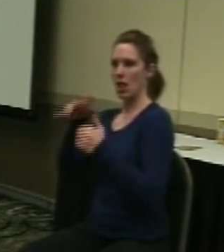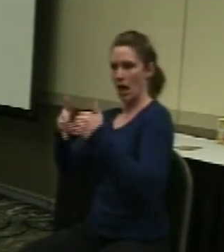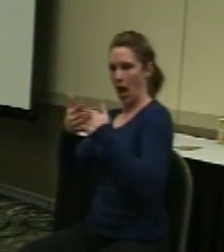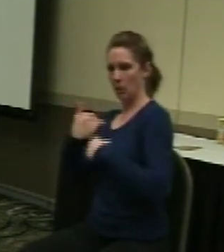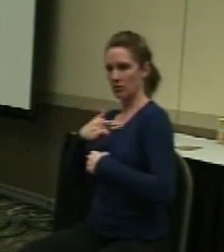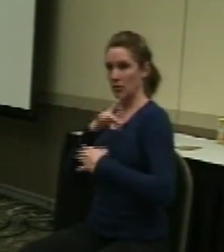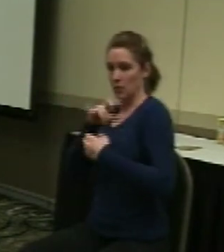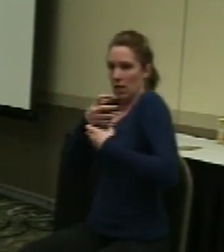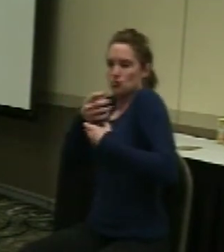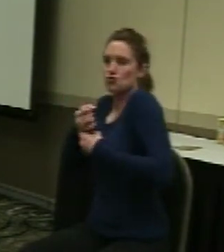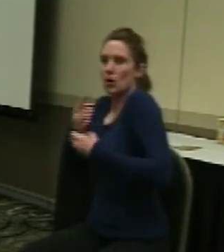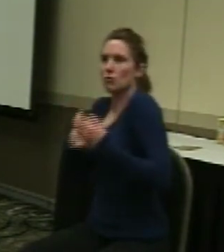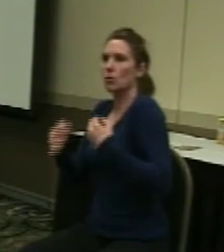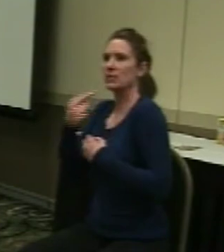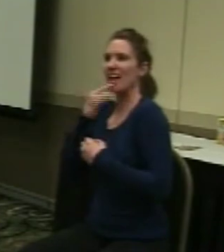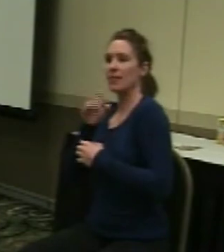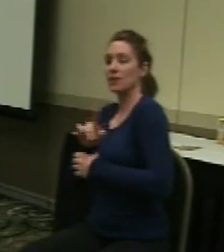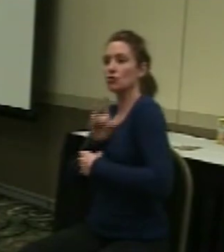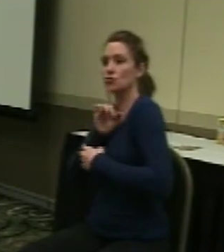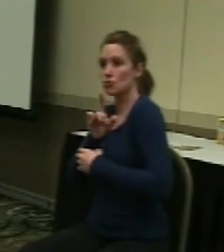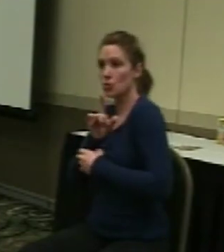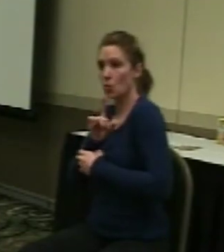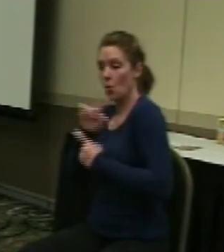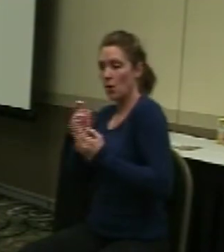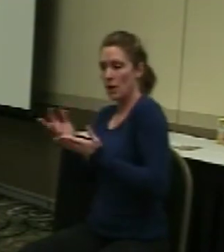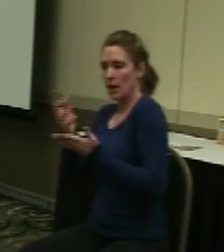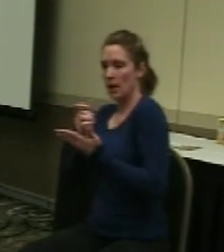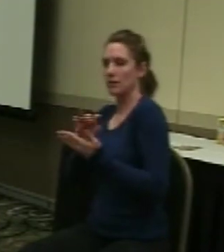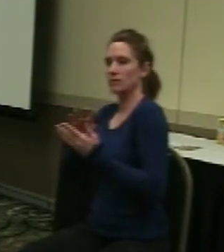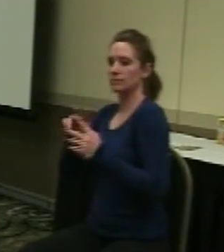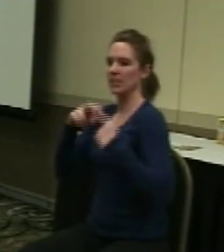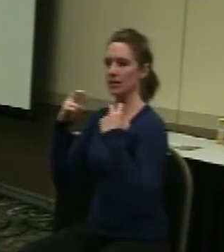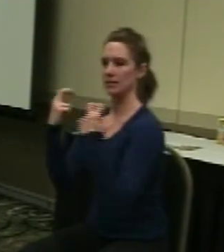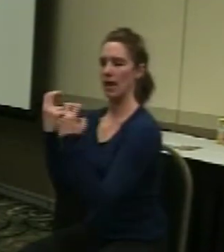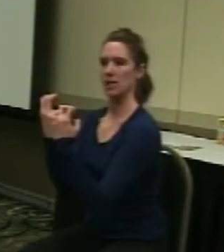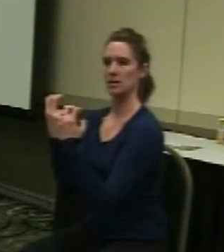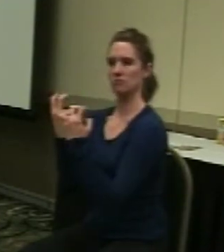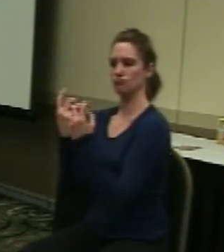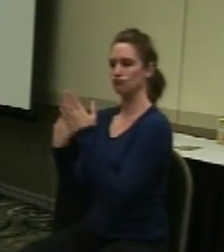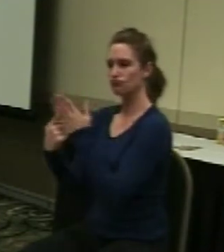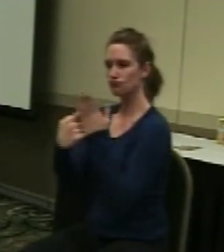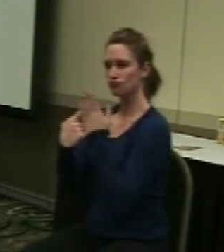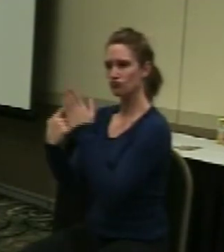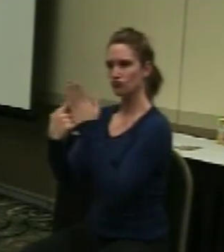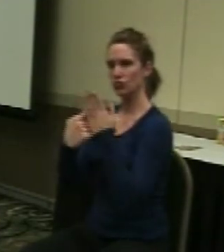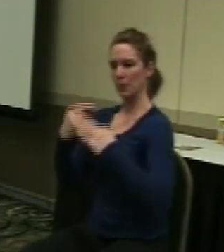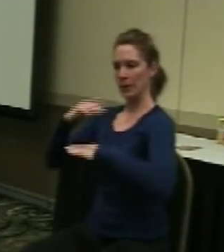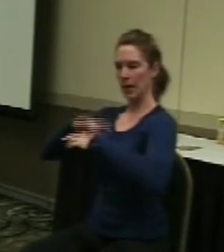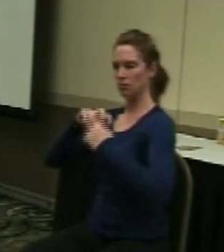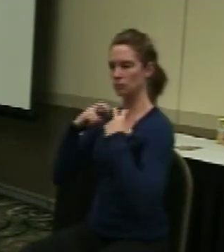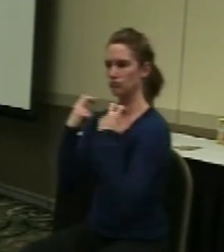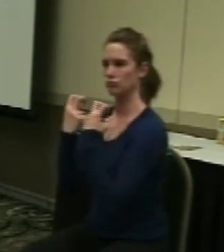that what we're saying is true when we gather around the table with our colleagues, and our colleagues are